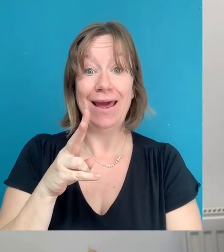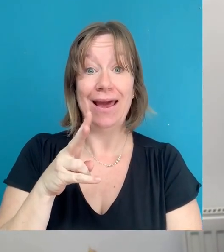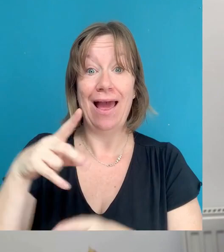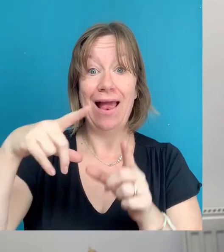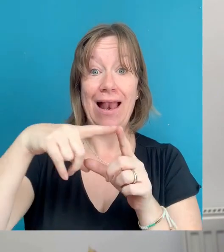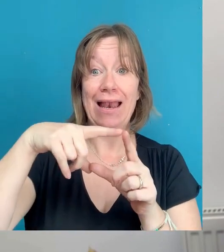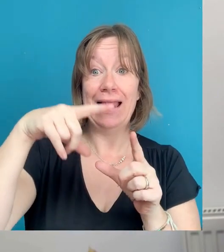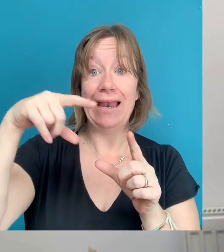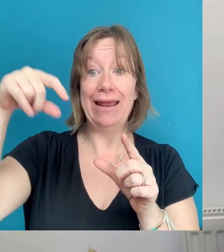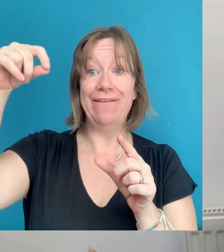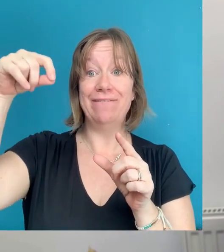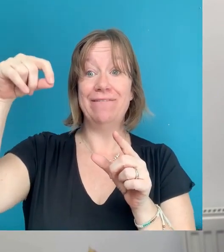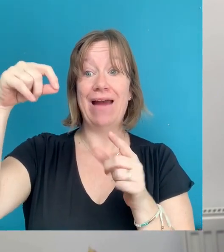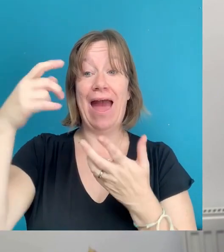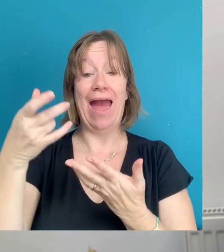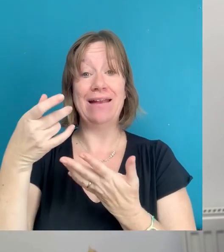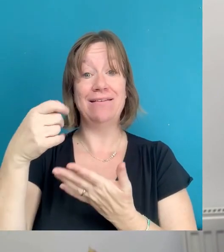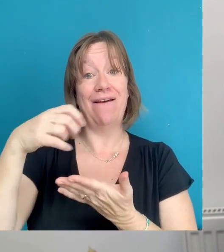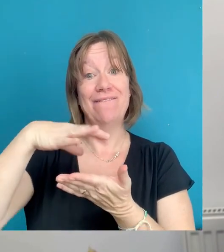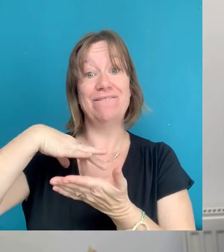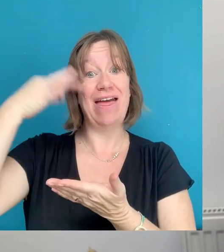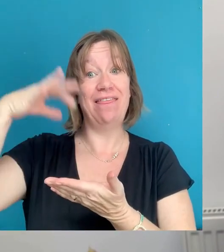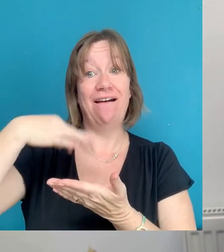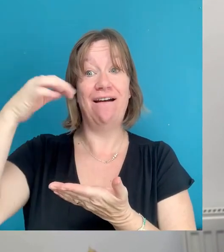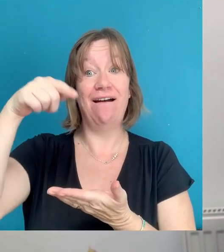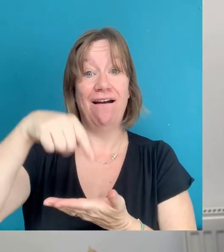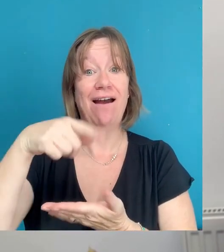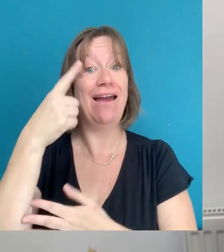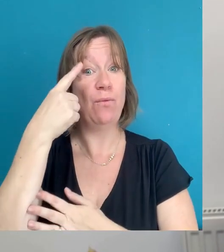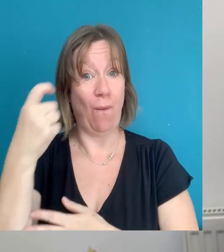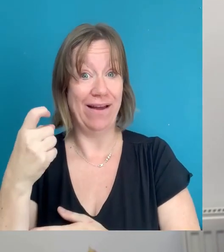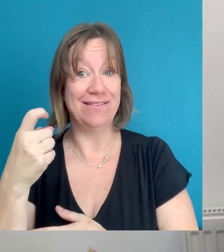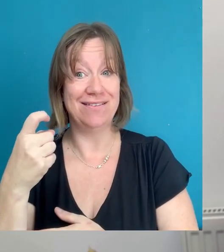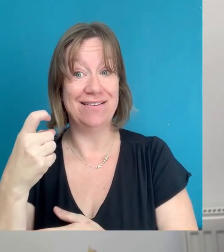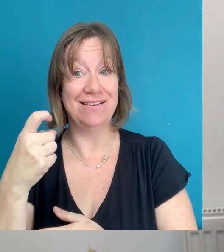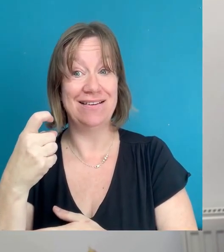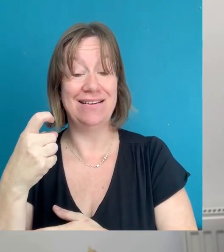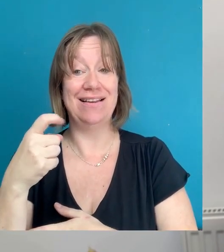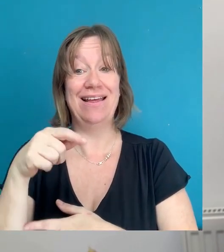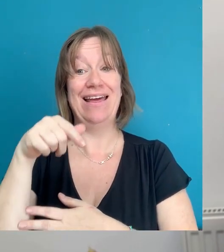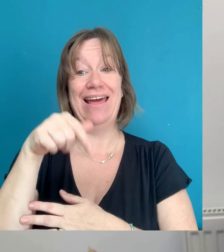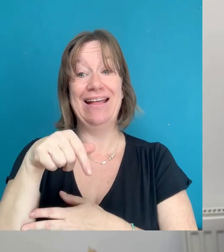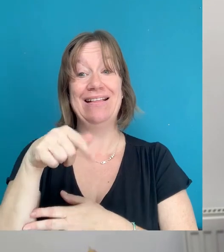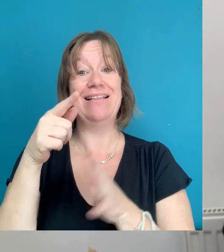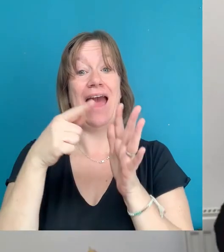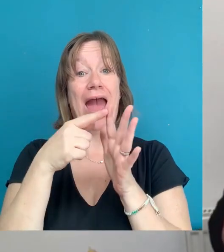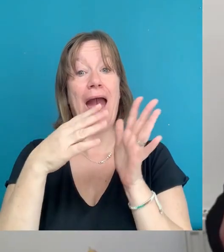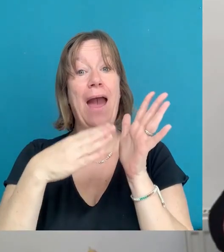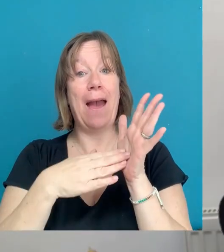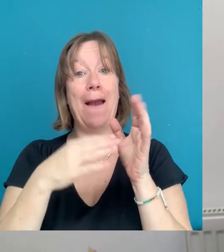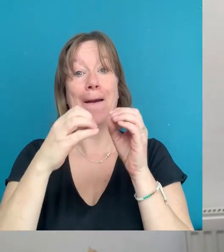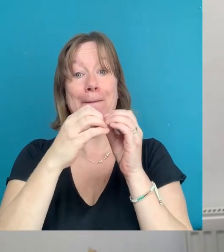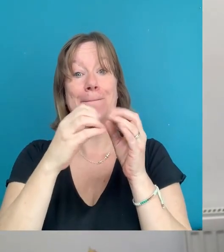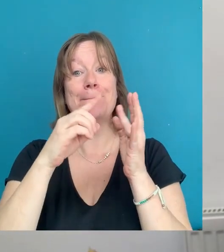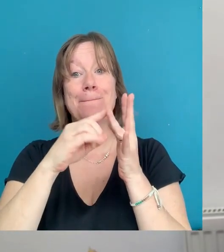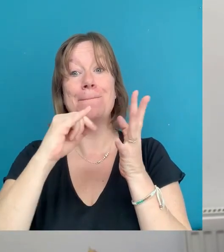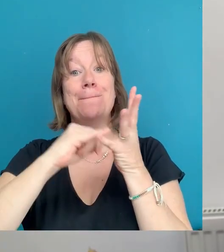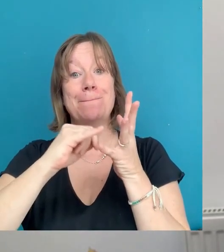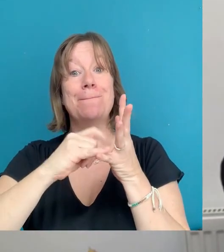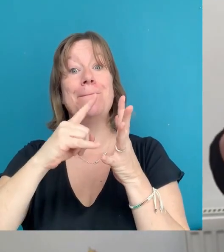leaf was and the feather is white. And it's